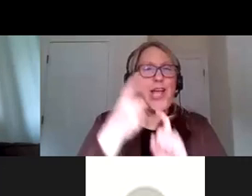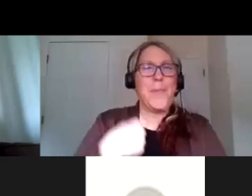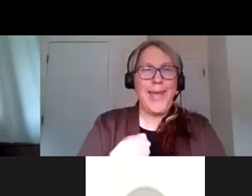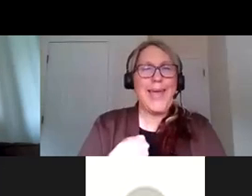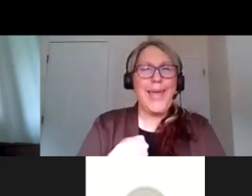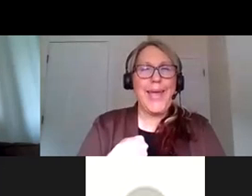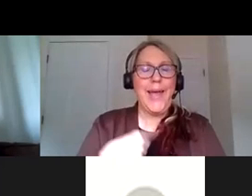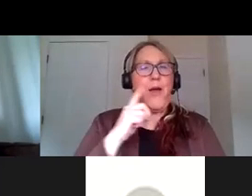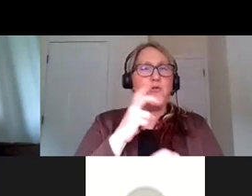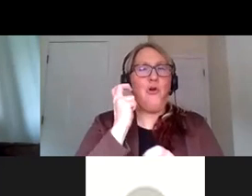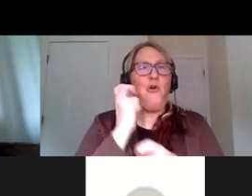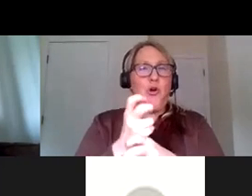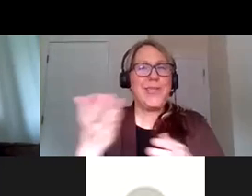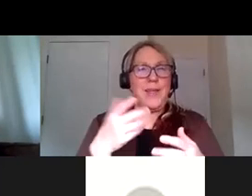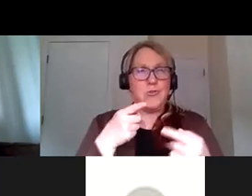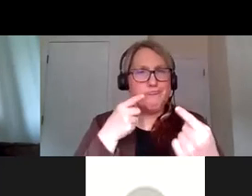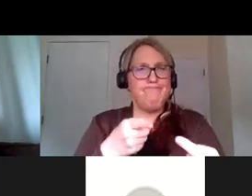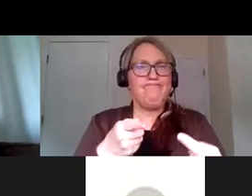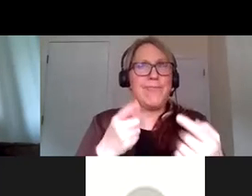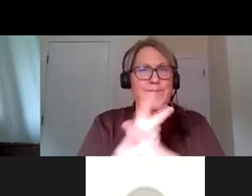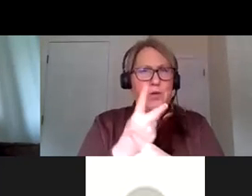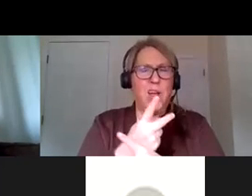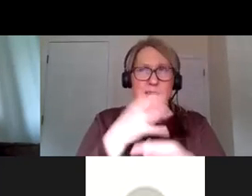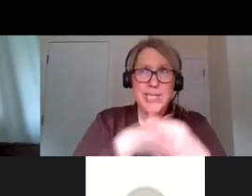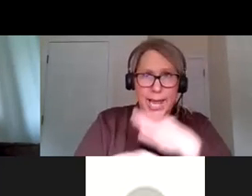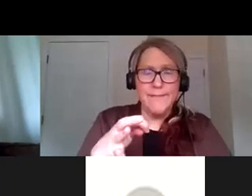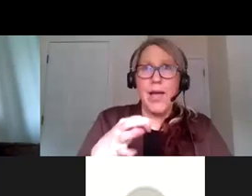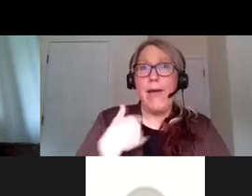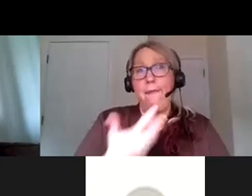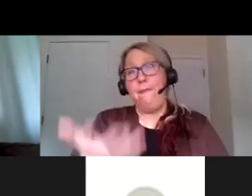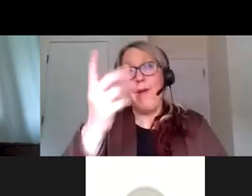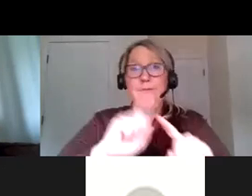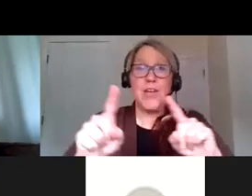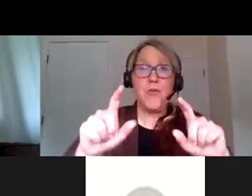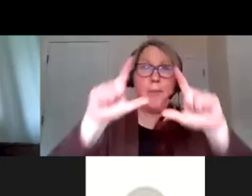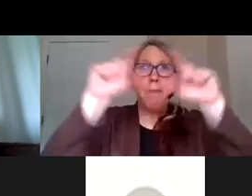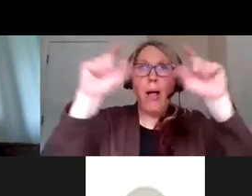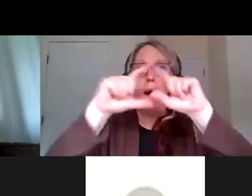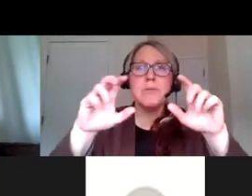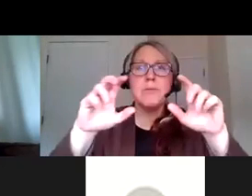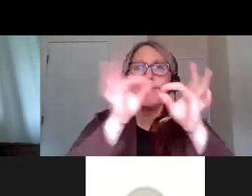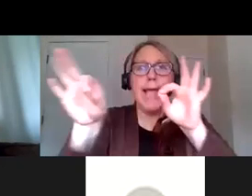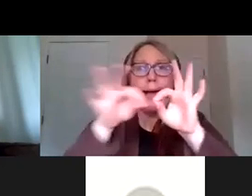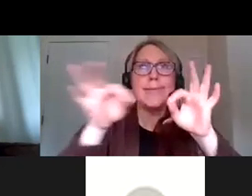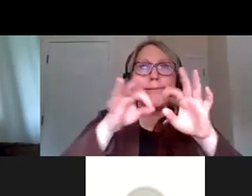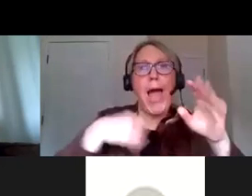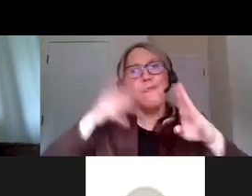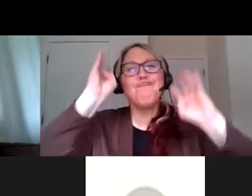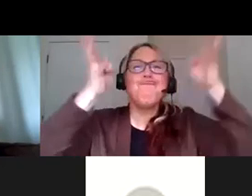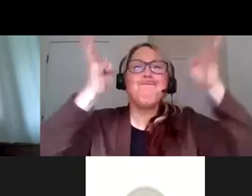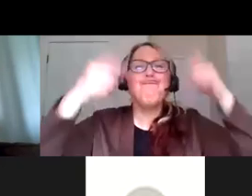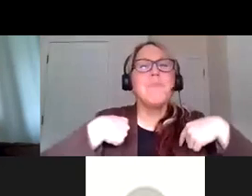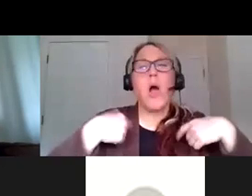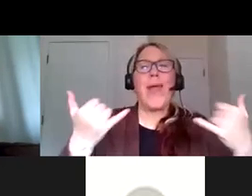probably the hardest thing I've had to do is, instead of having 5 different blocks of text where I would do it creatively, I have to